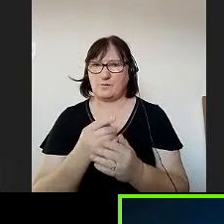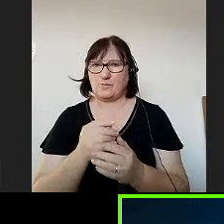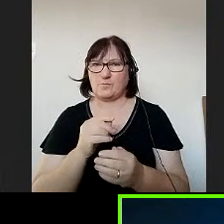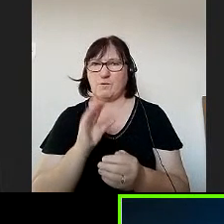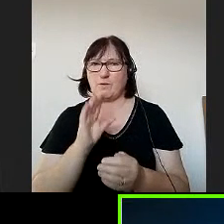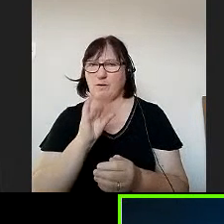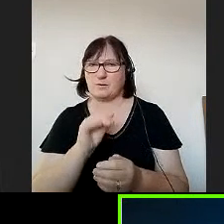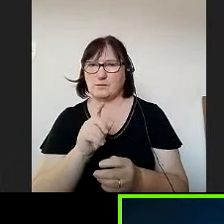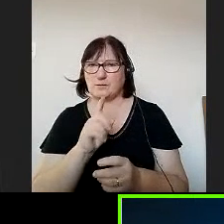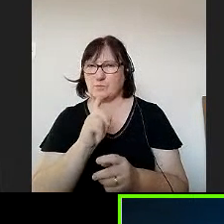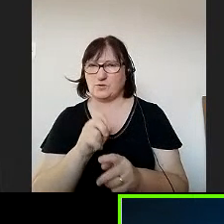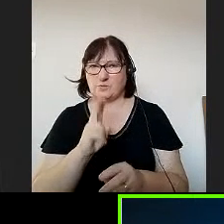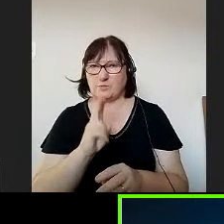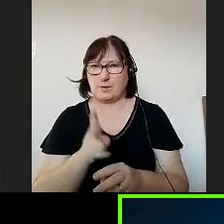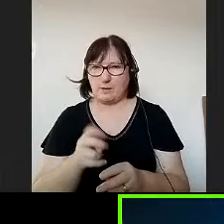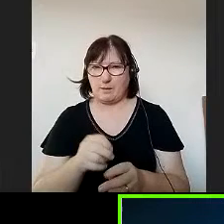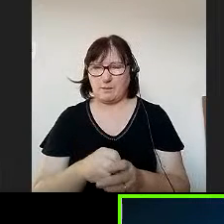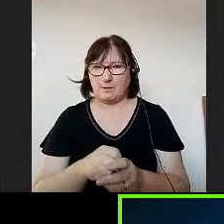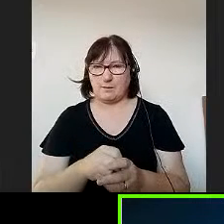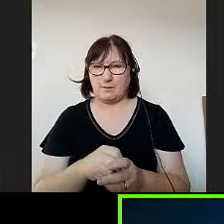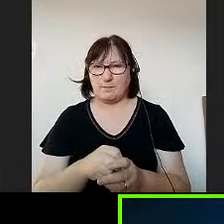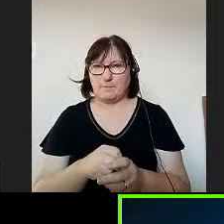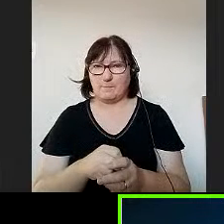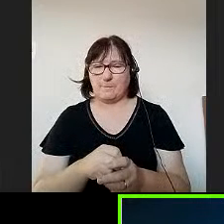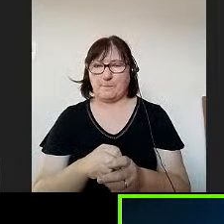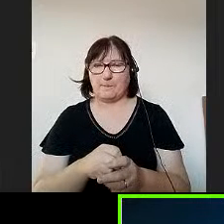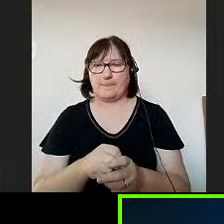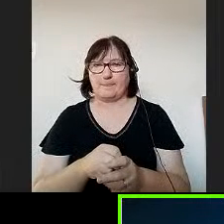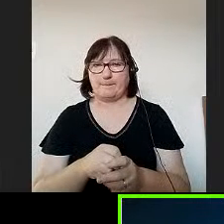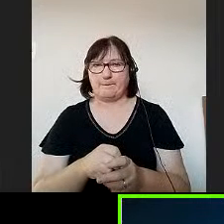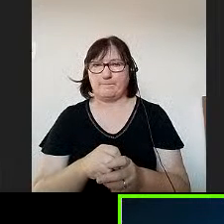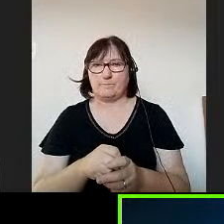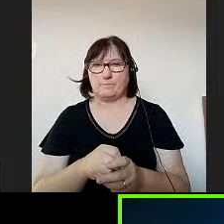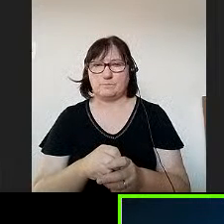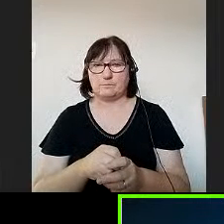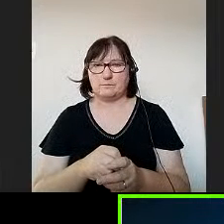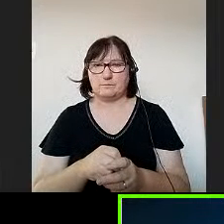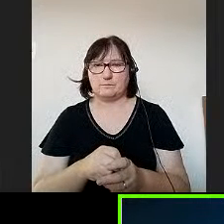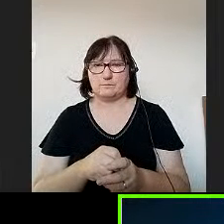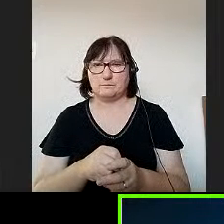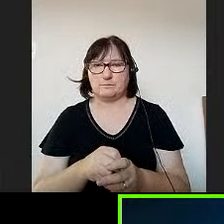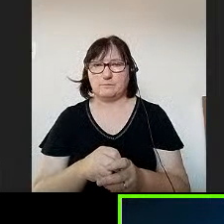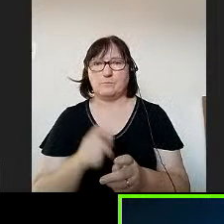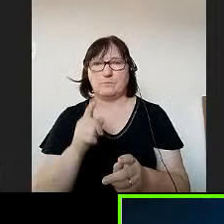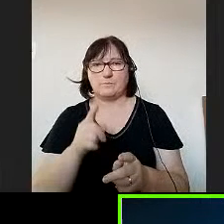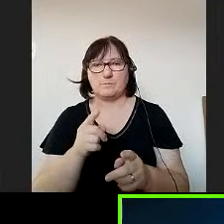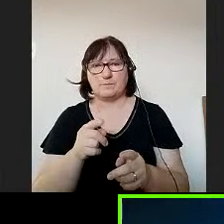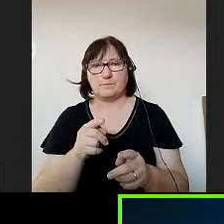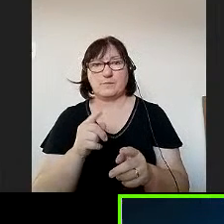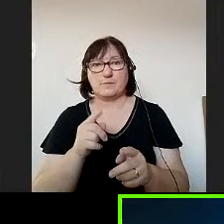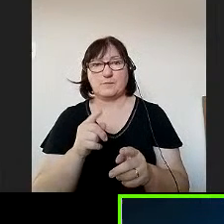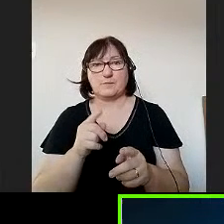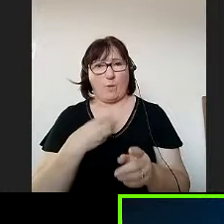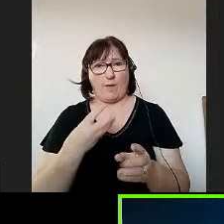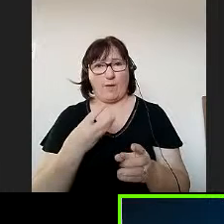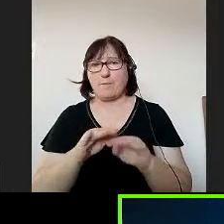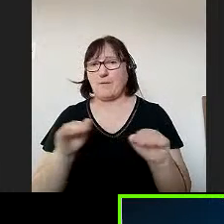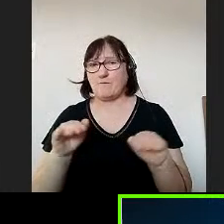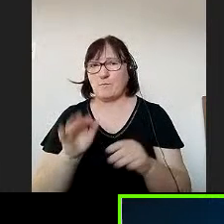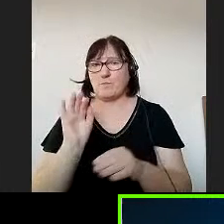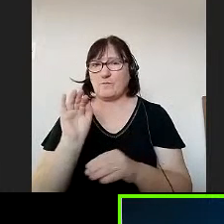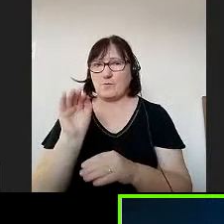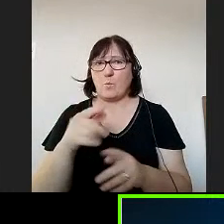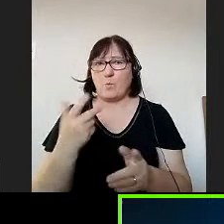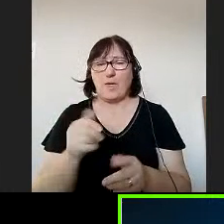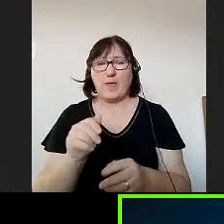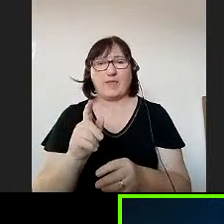sure. The question from Tokozani is, will there be any platform in the future whereby tariff rulings by